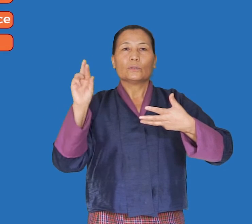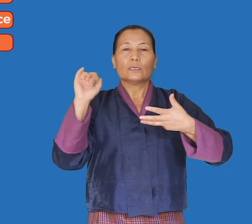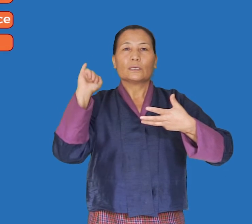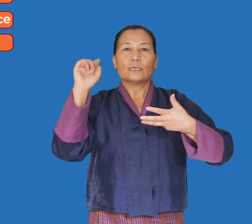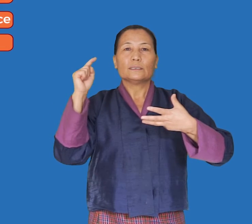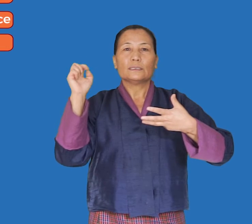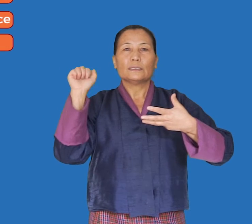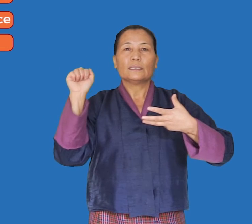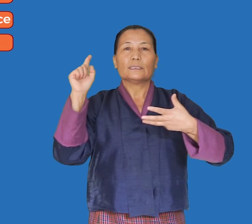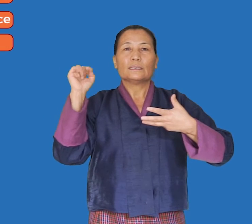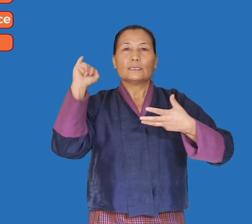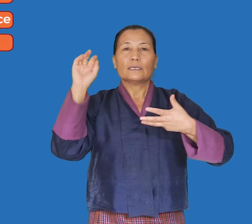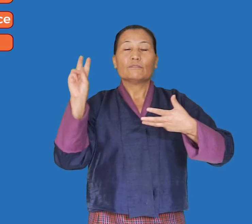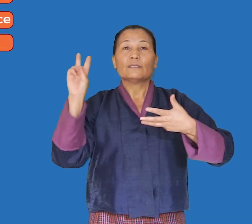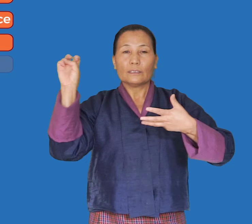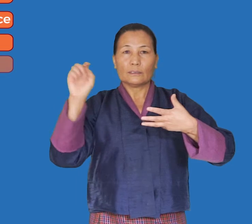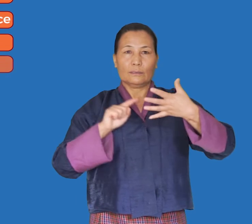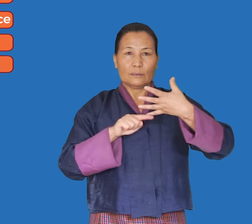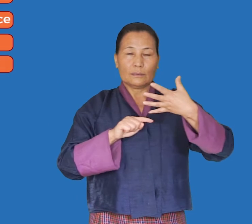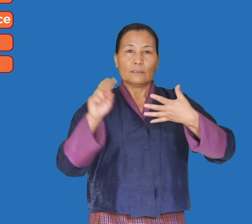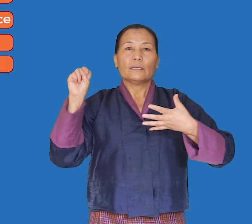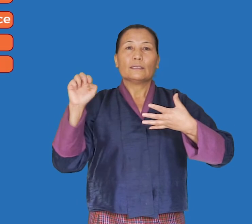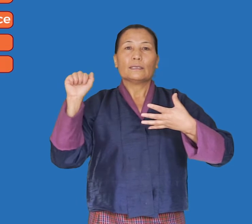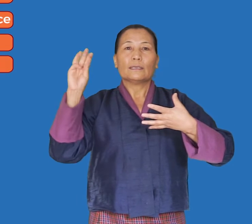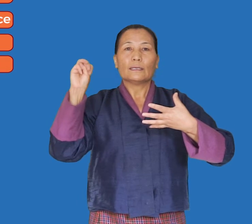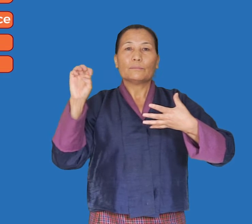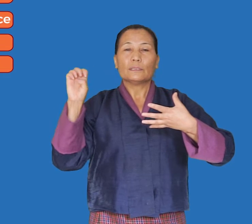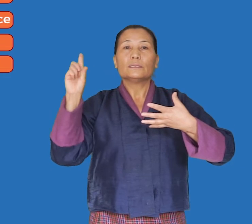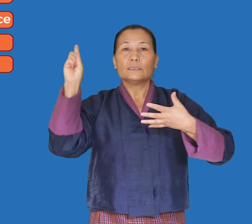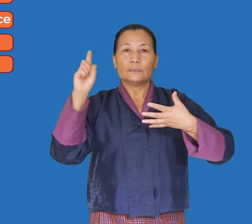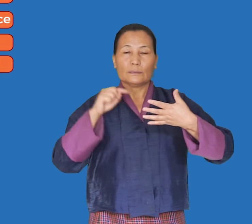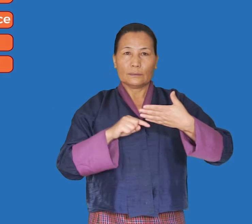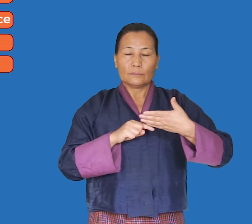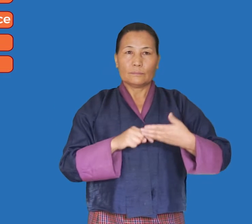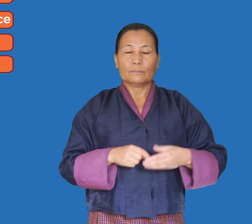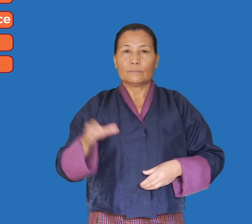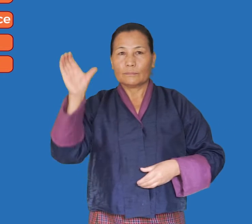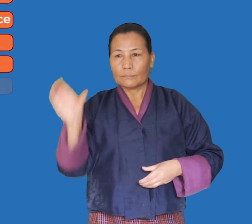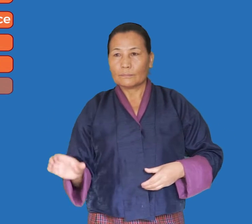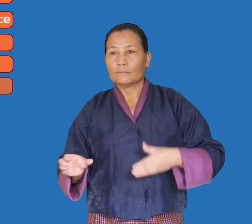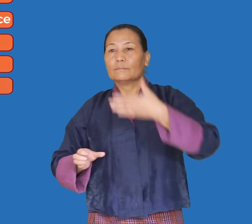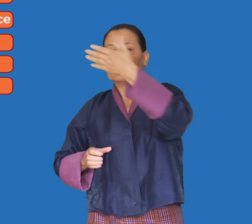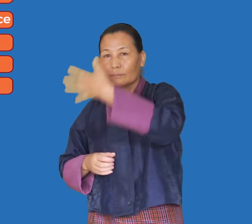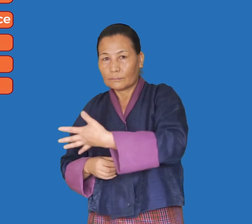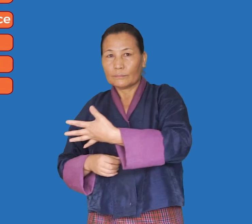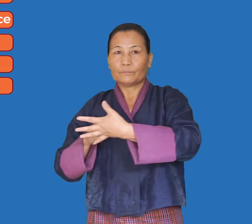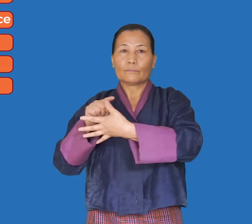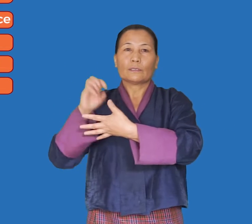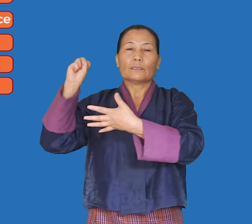authoritative or informed versus uninformed, named versus unnamed.